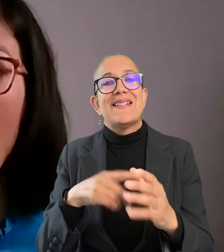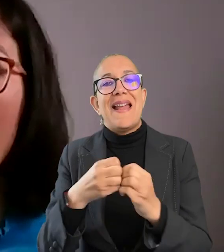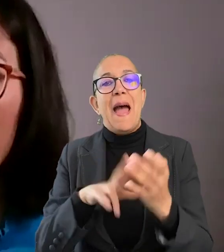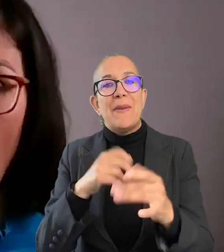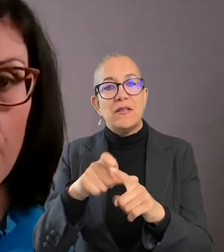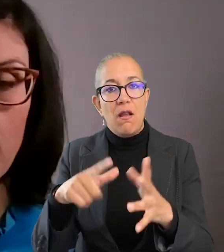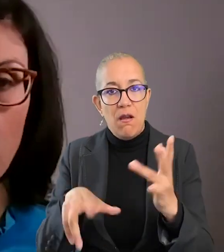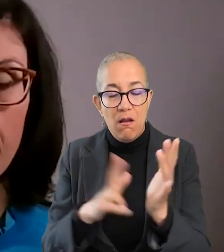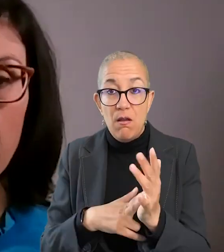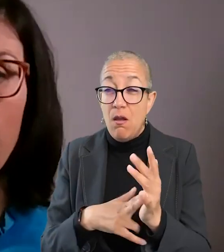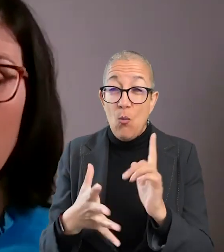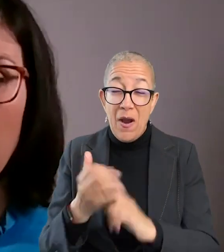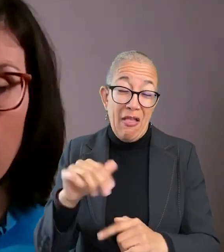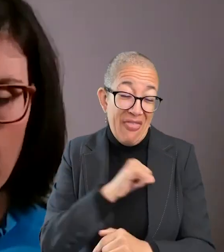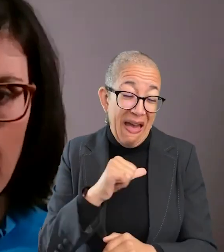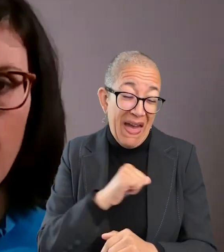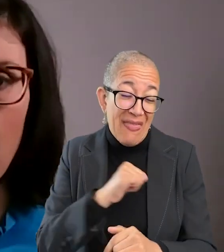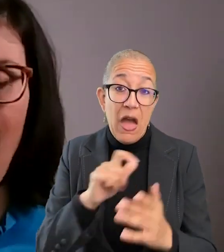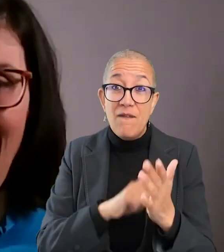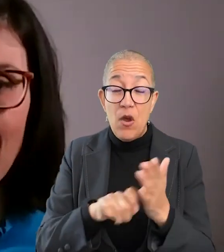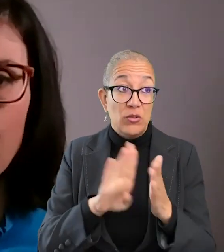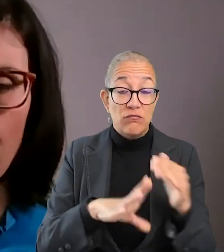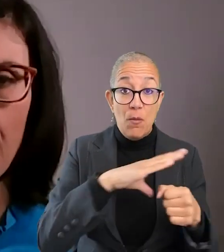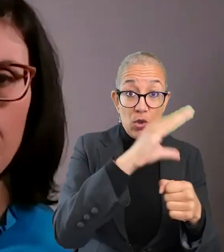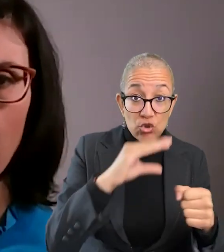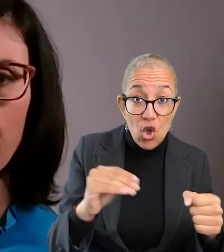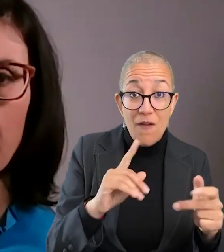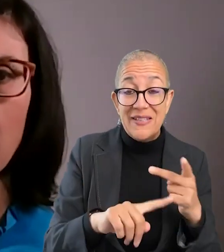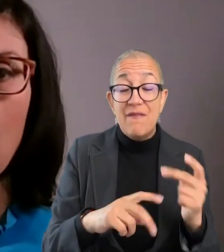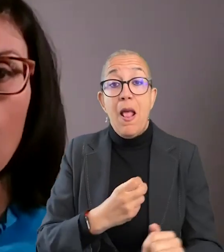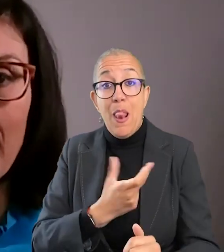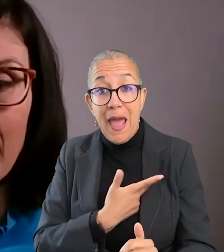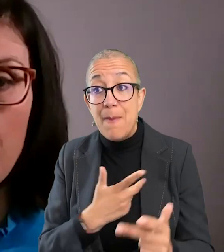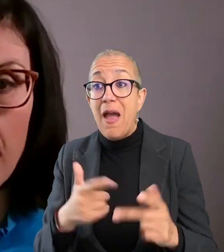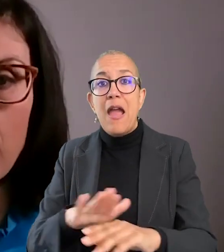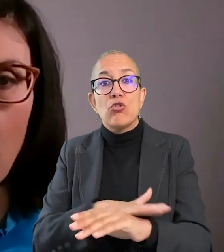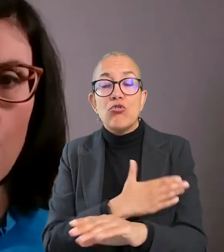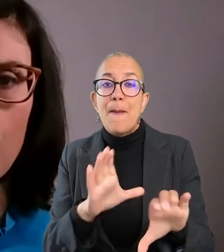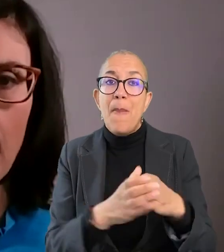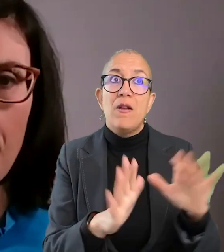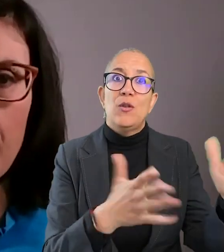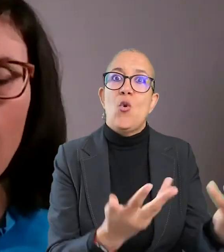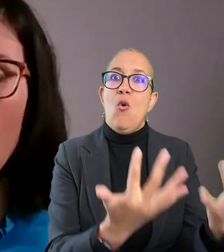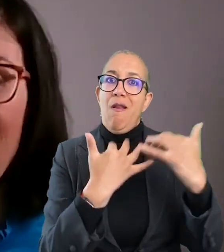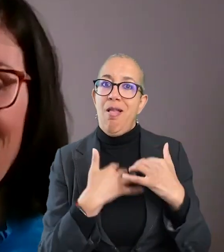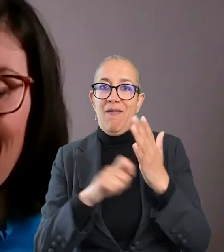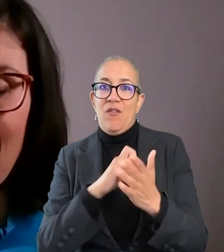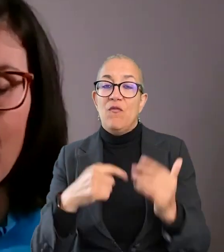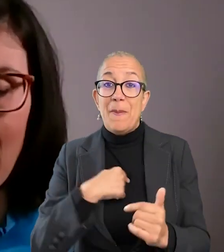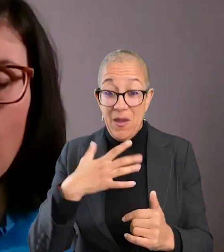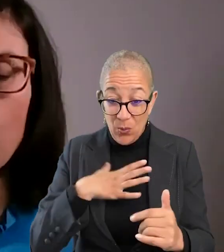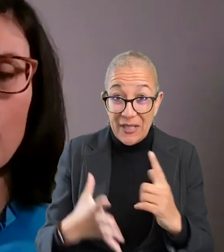voters from the Conservative, Labour and the Green parties. We need to build our local campaign by